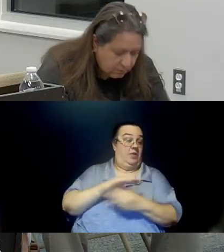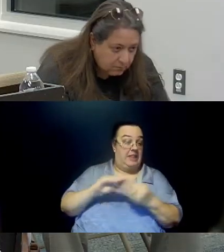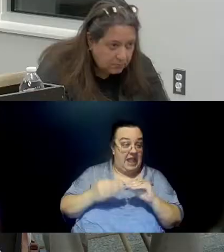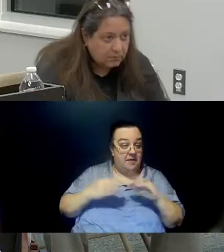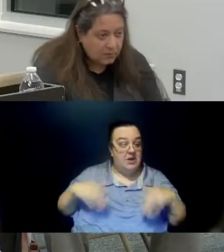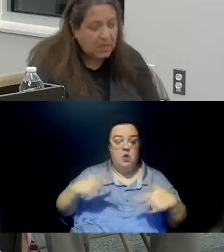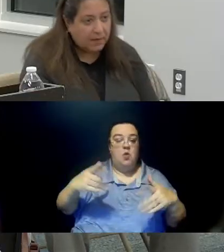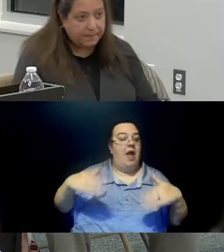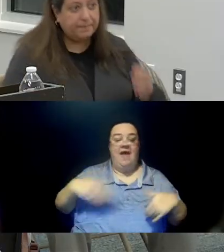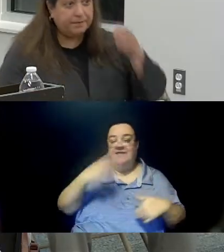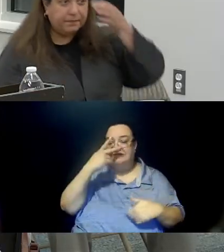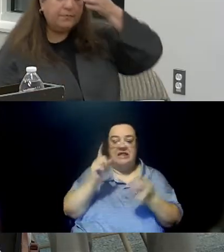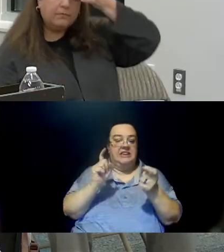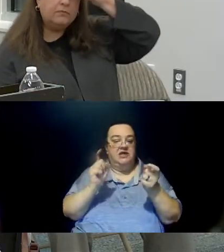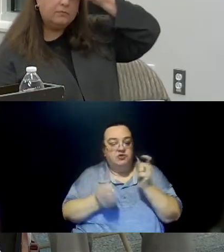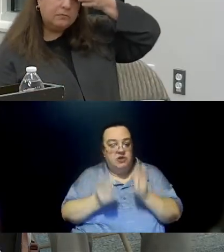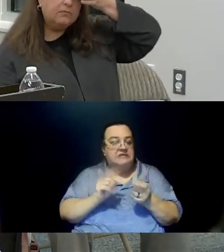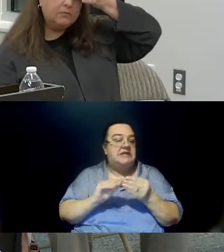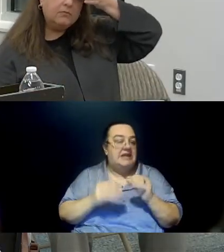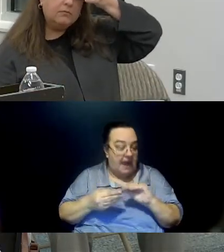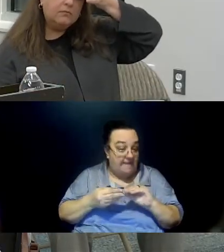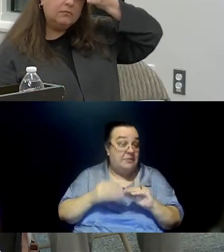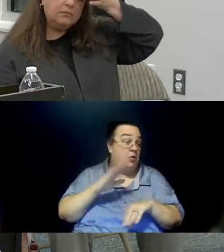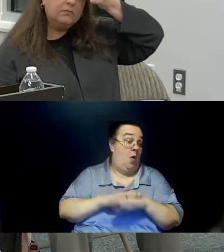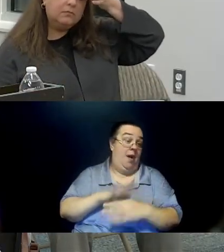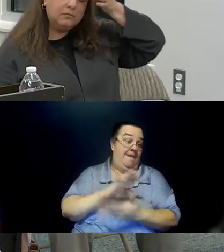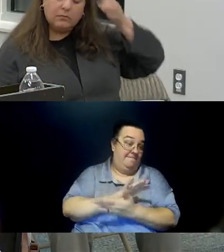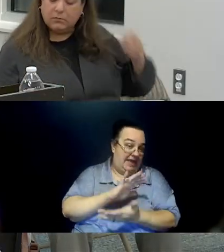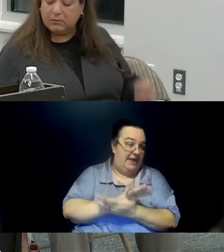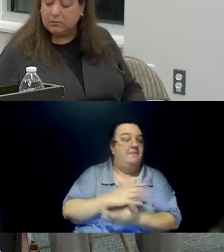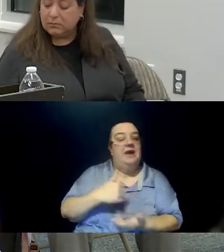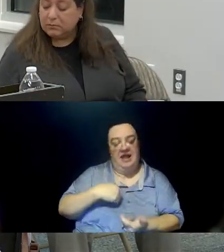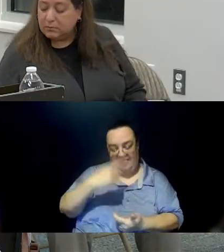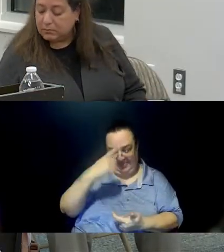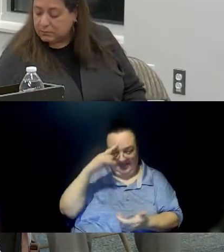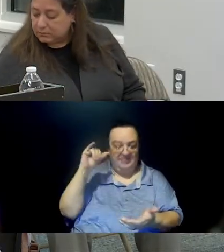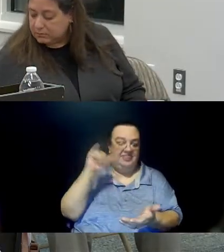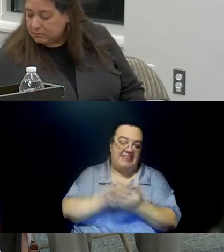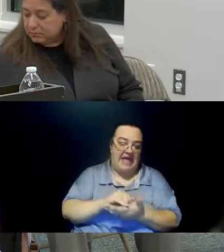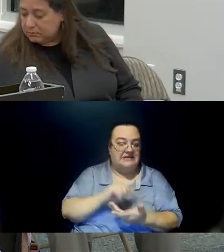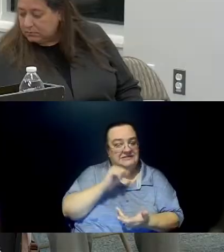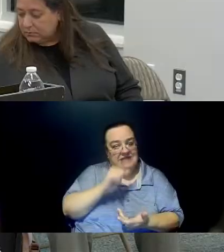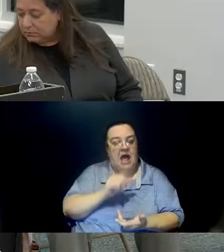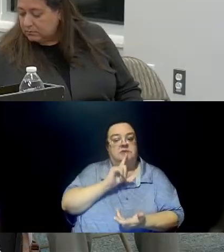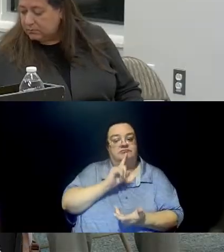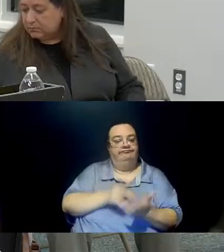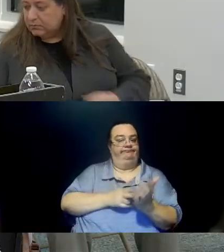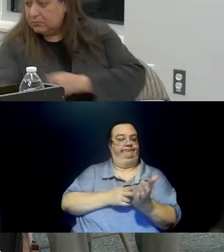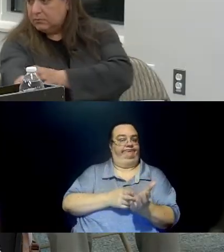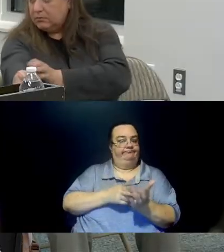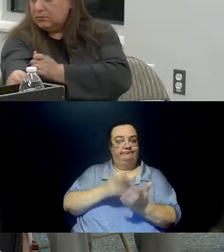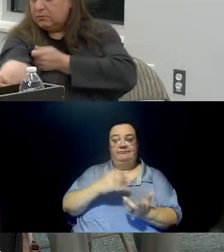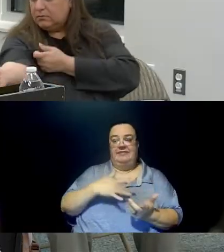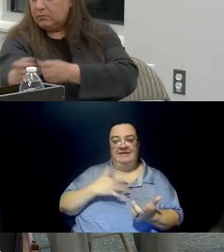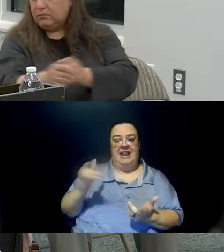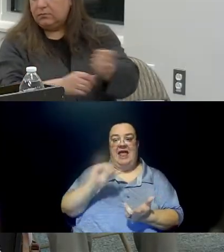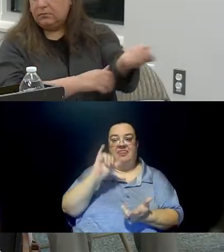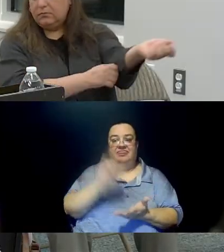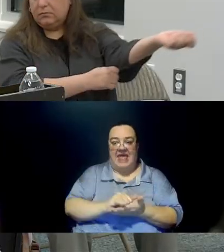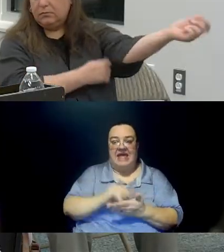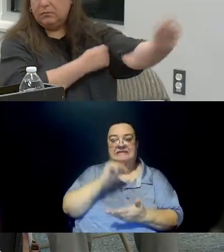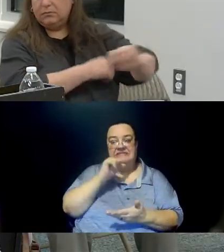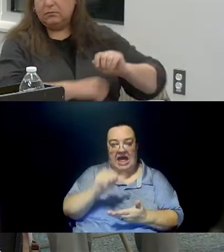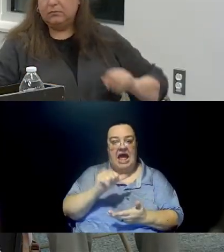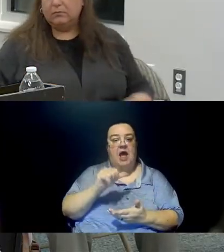seen the adjusted numbers on paper. I think that is disingenuous, and I think that is not taking heed